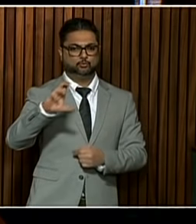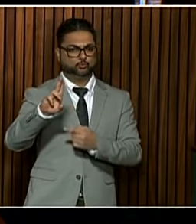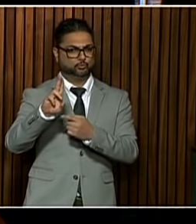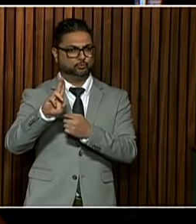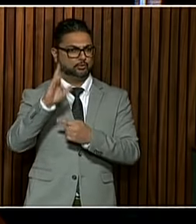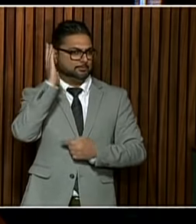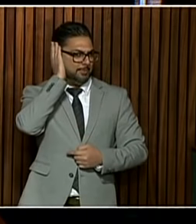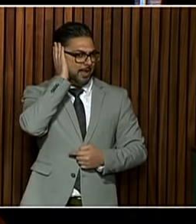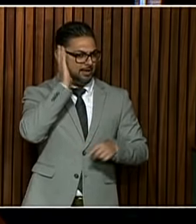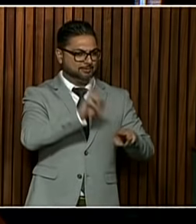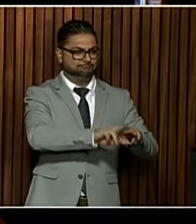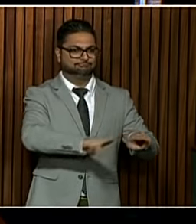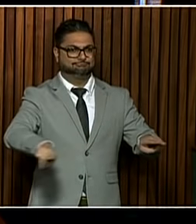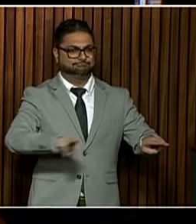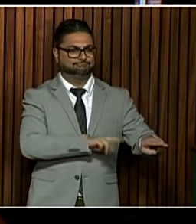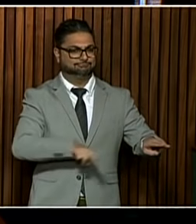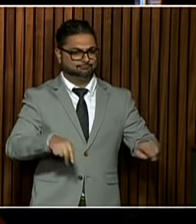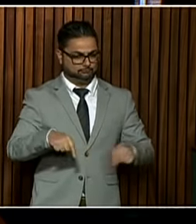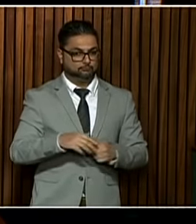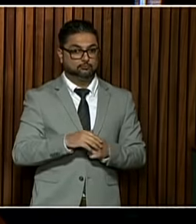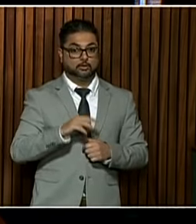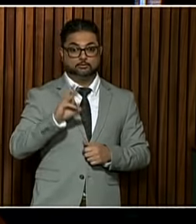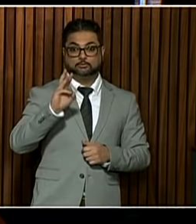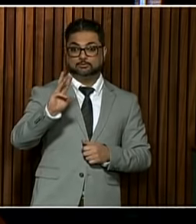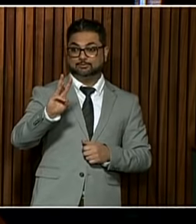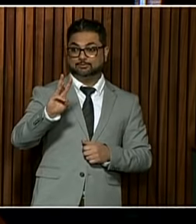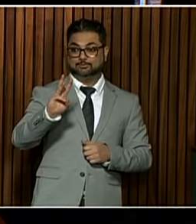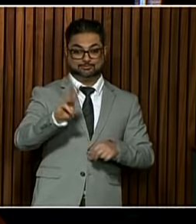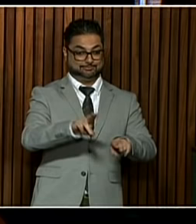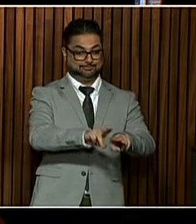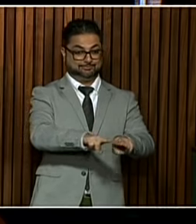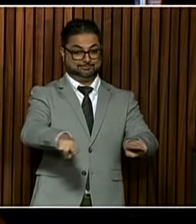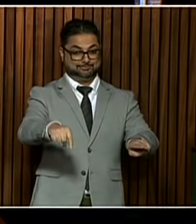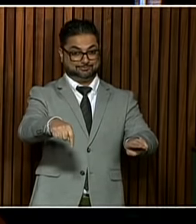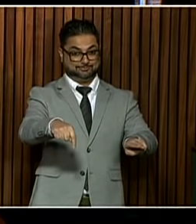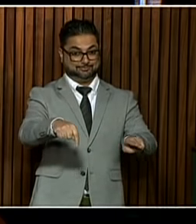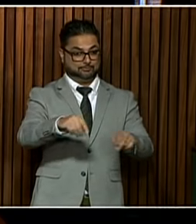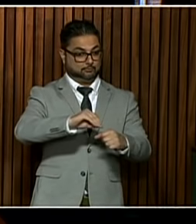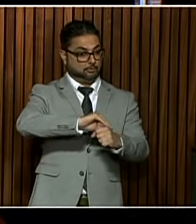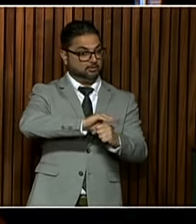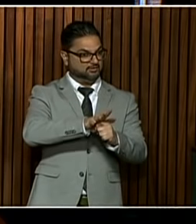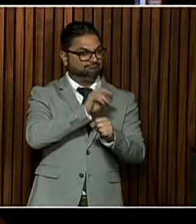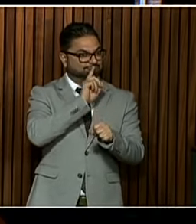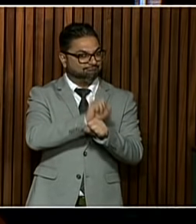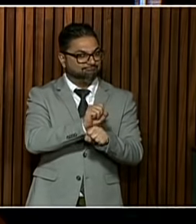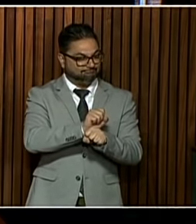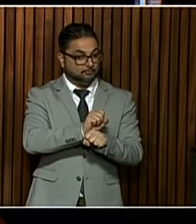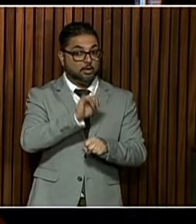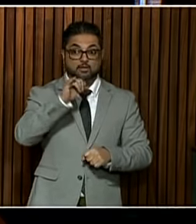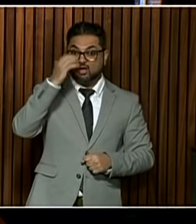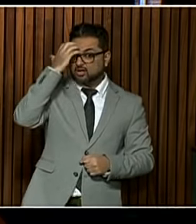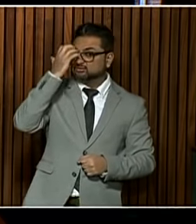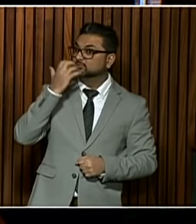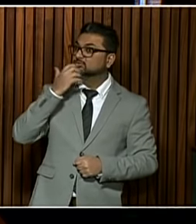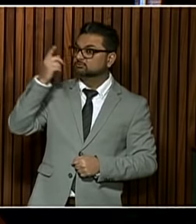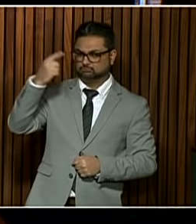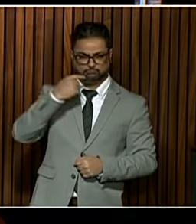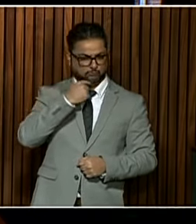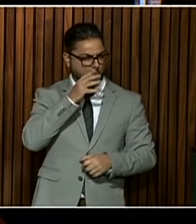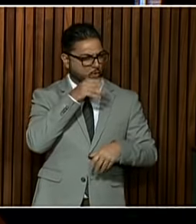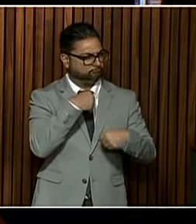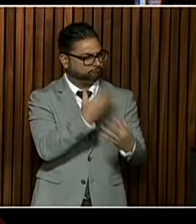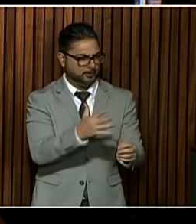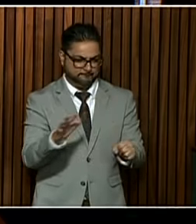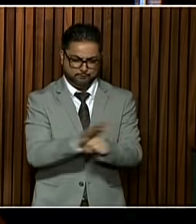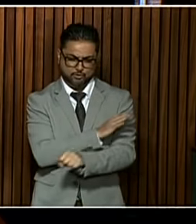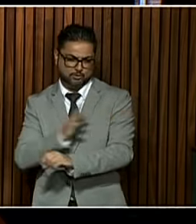in the coming days with COVID patients. Are there any other hospitals in the province providing similar warnings?